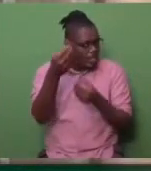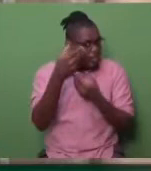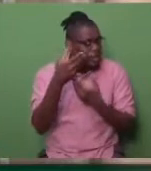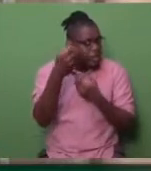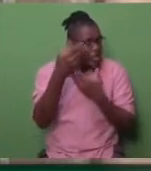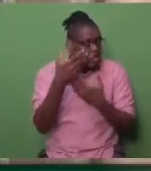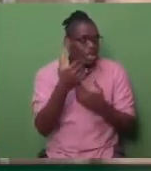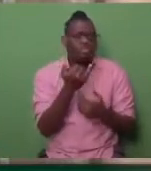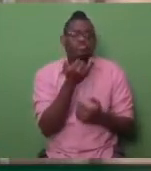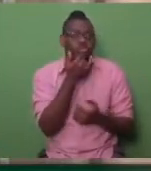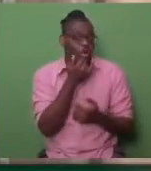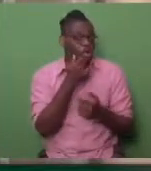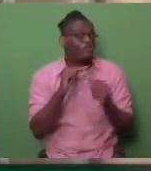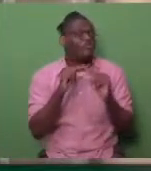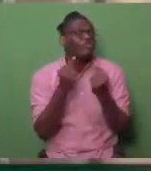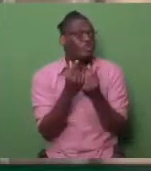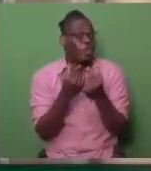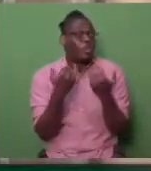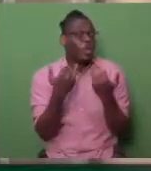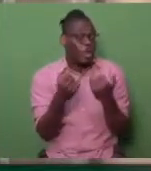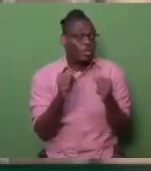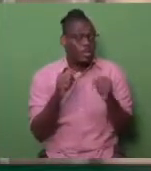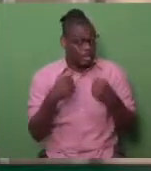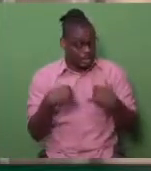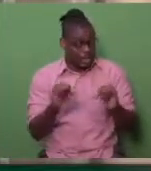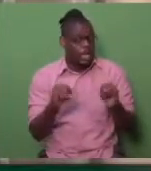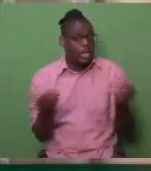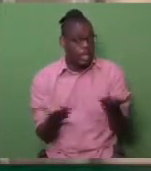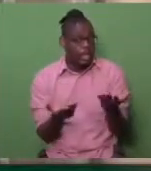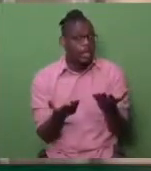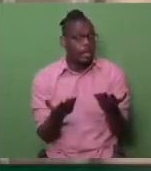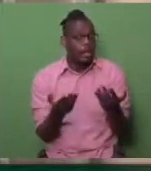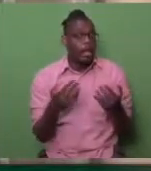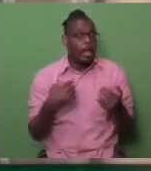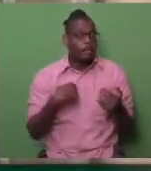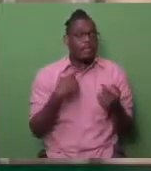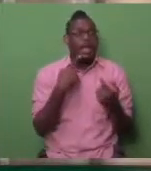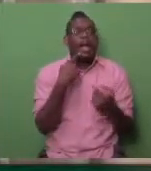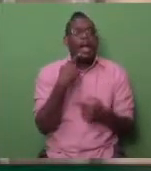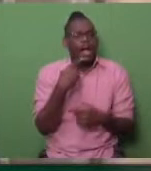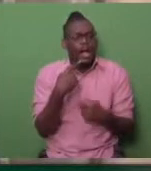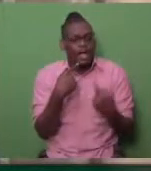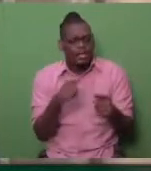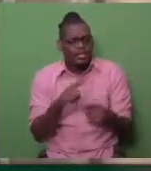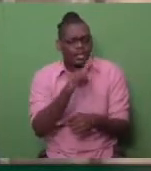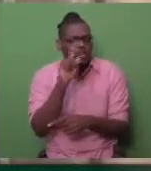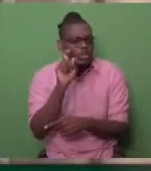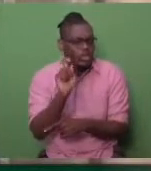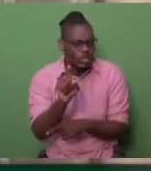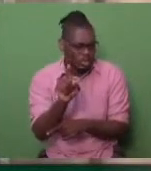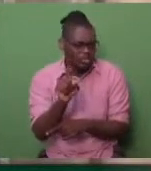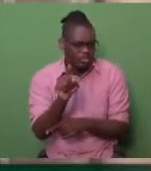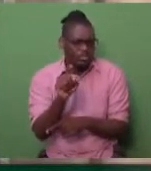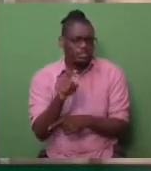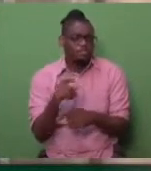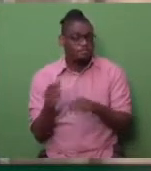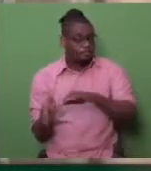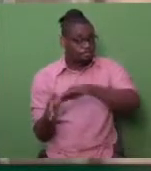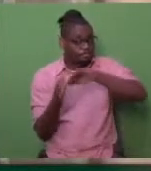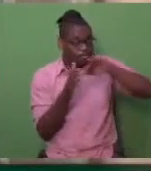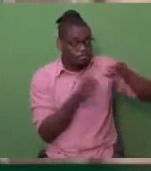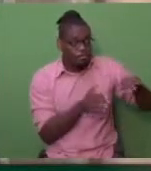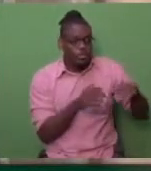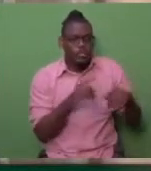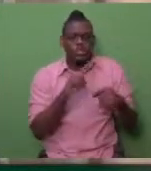I turn now to the property tax. I dreaded property tax. The ministers included property tax under which section?